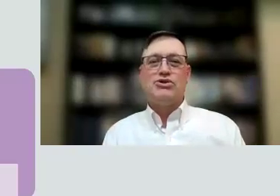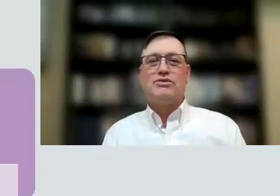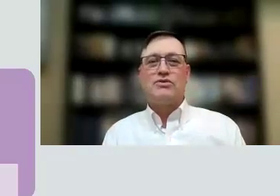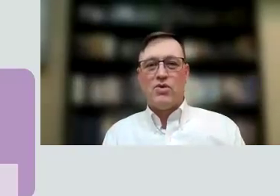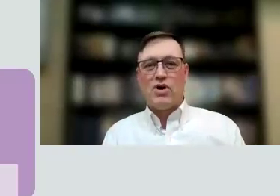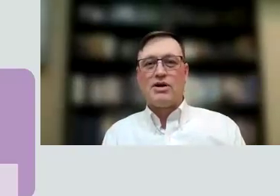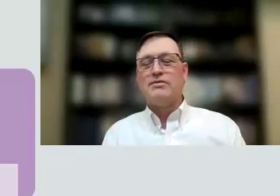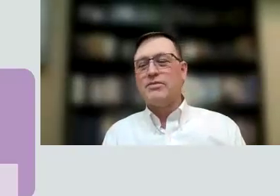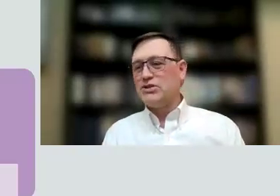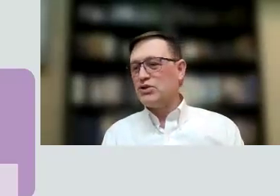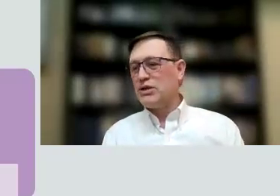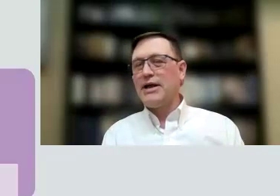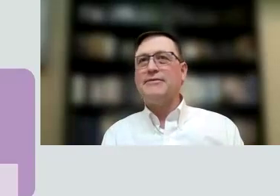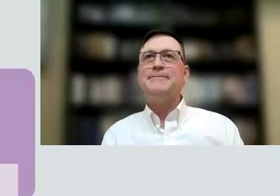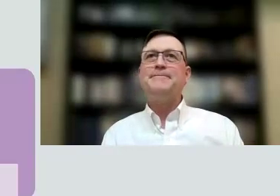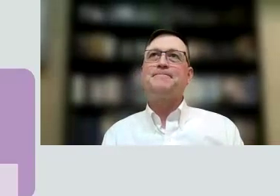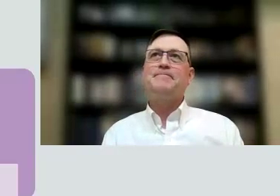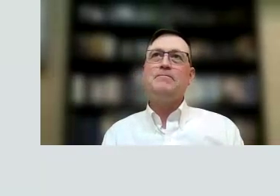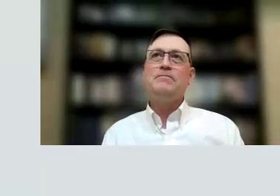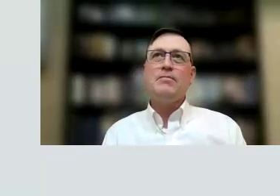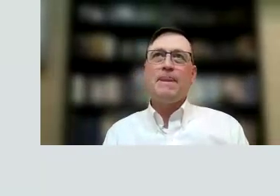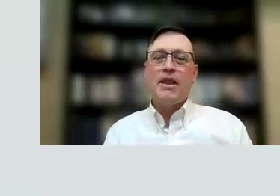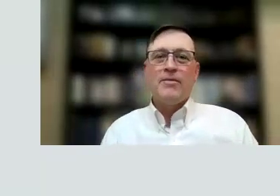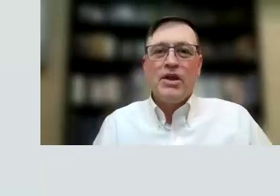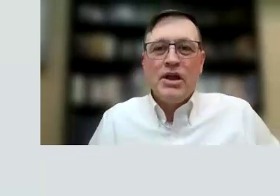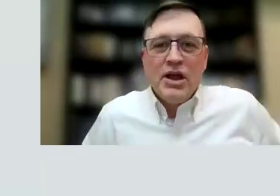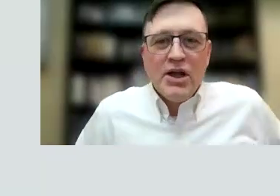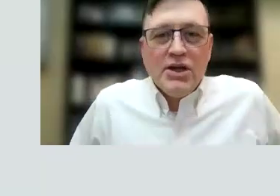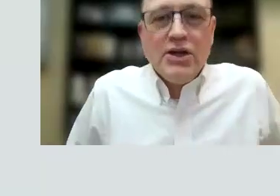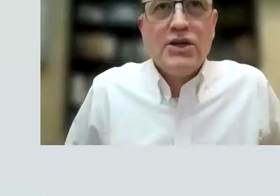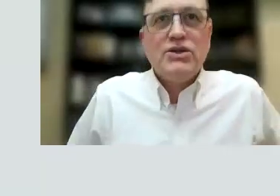really crucial for my social life.